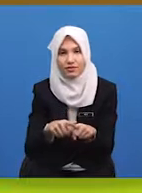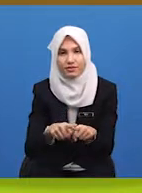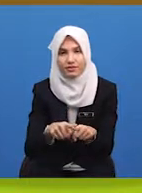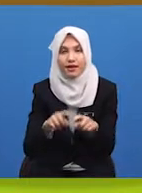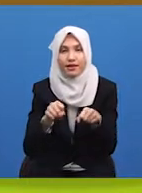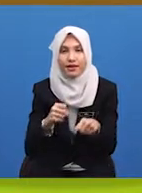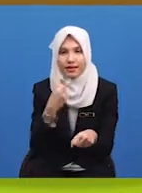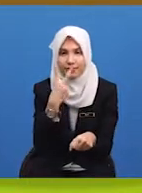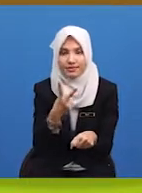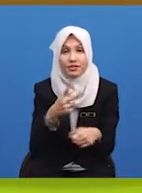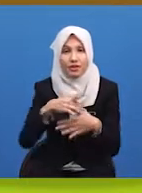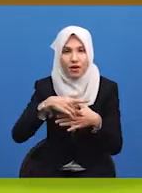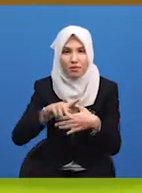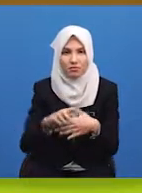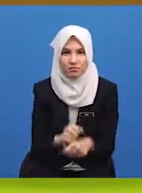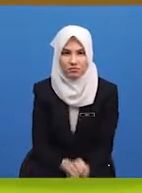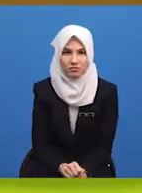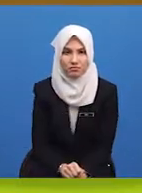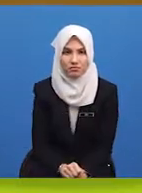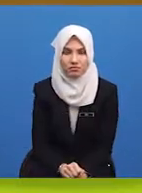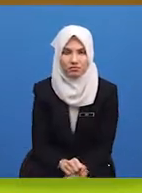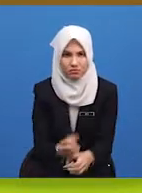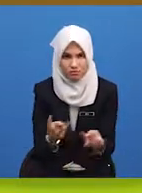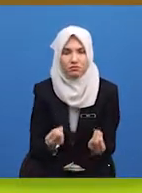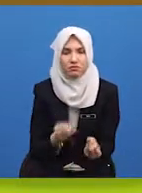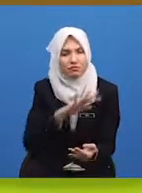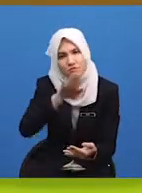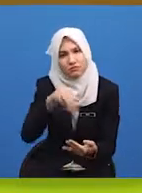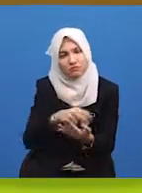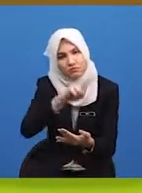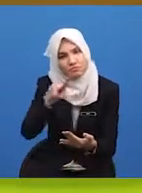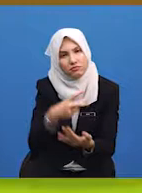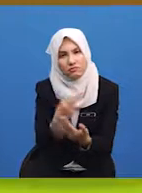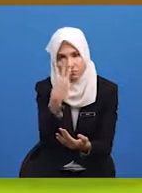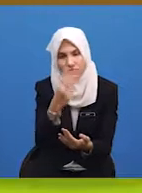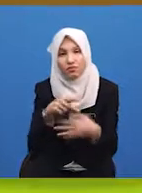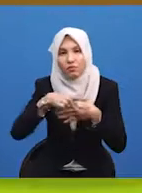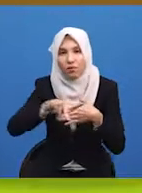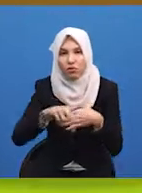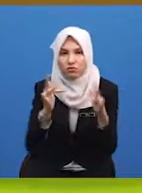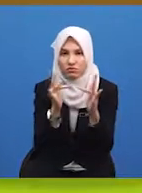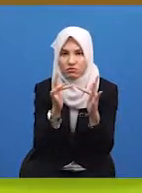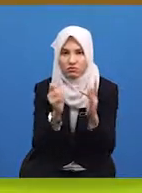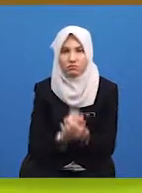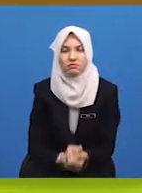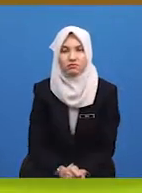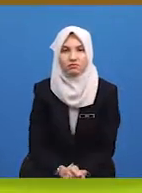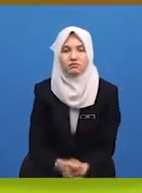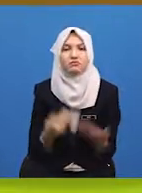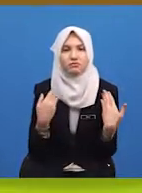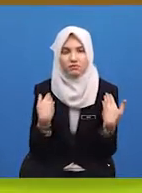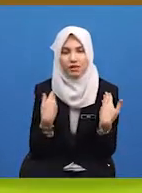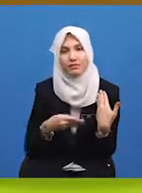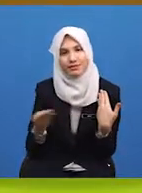you really want the whole world to see what you post online? Some things are best shared with just